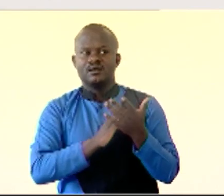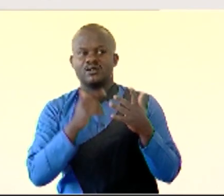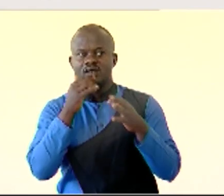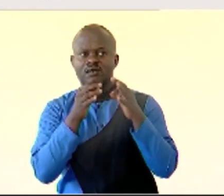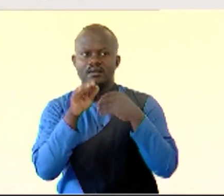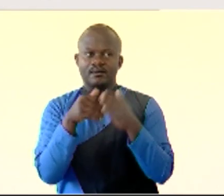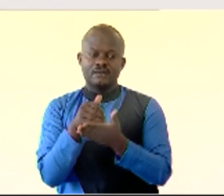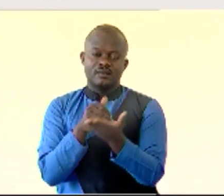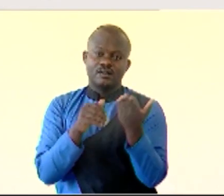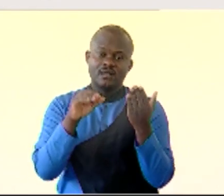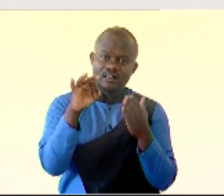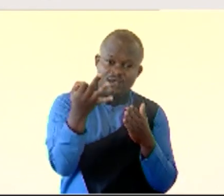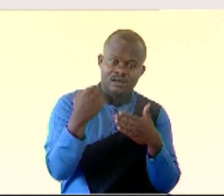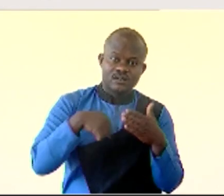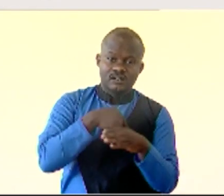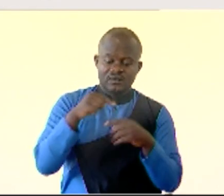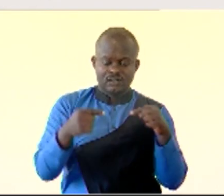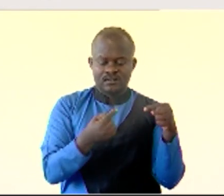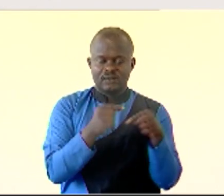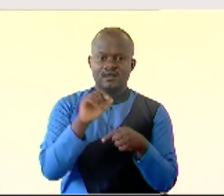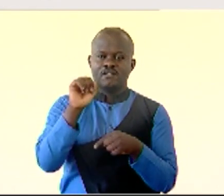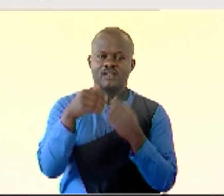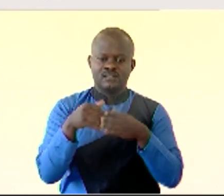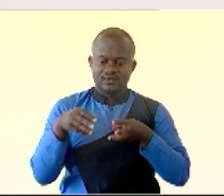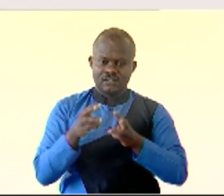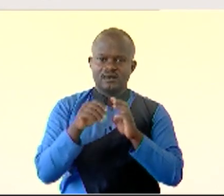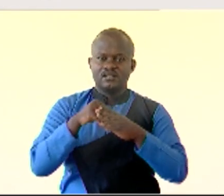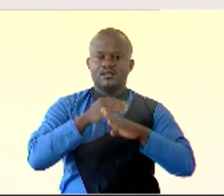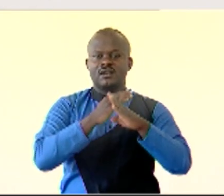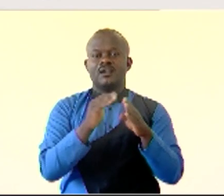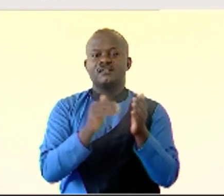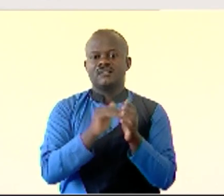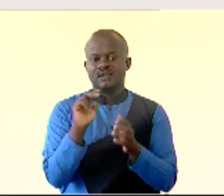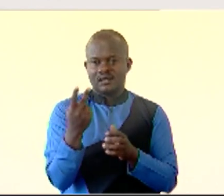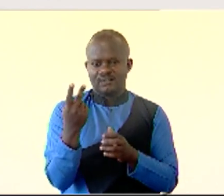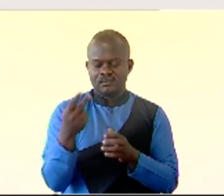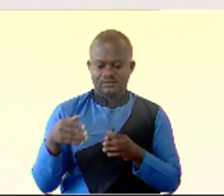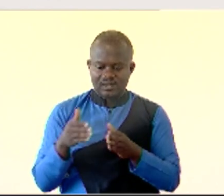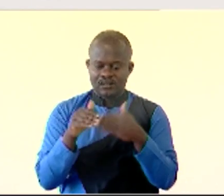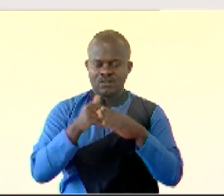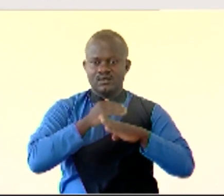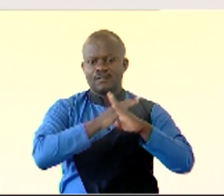third line of defense. But today we're going to discuss the first line of defense and second line of defense.